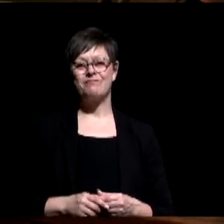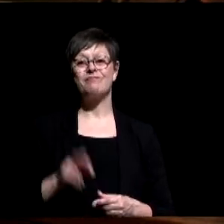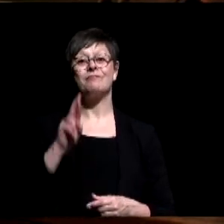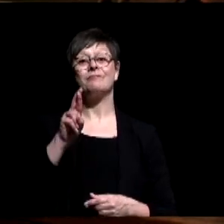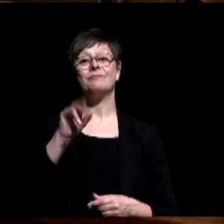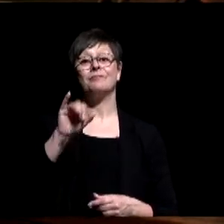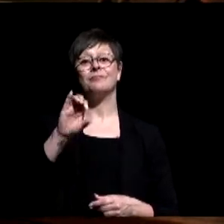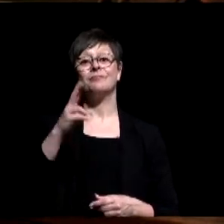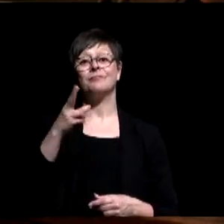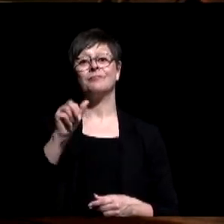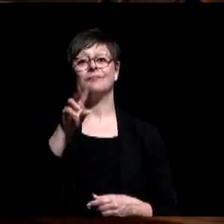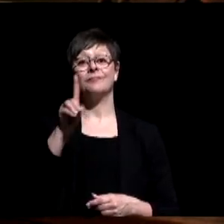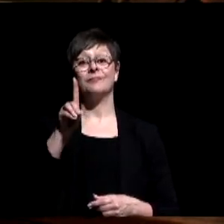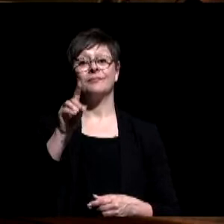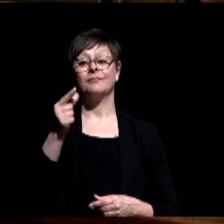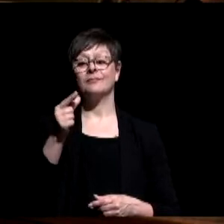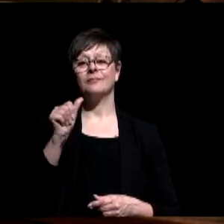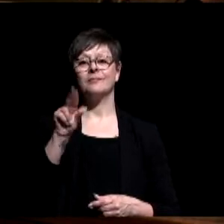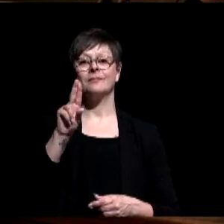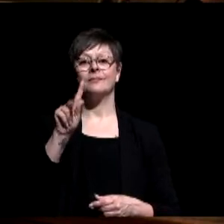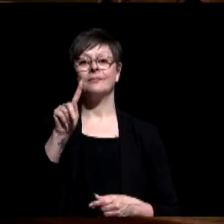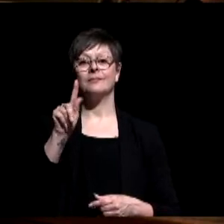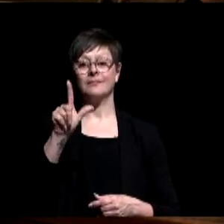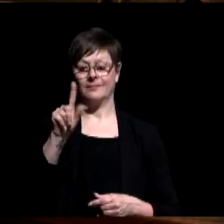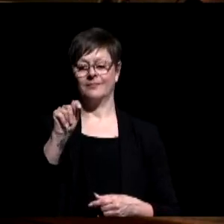Richard Galton.